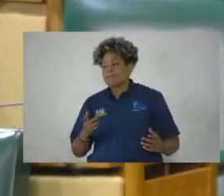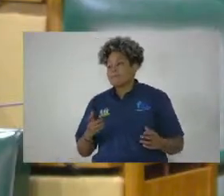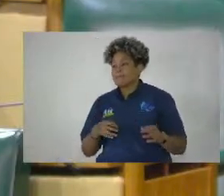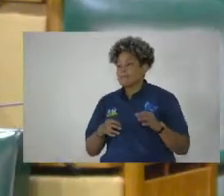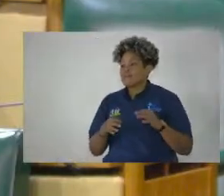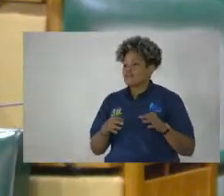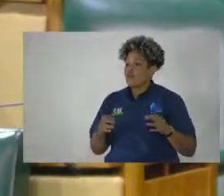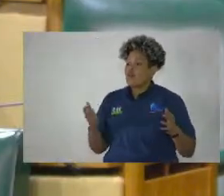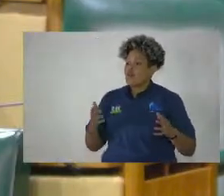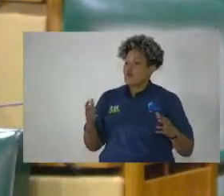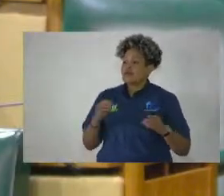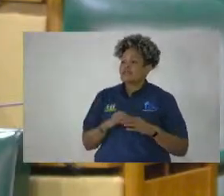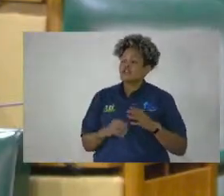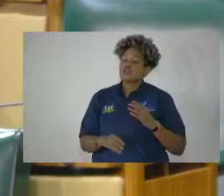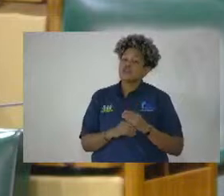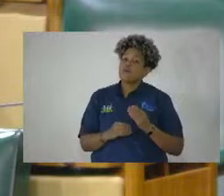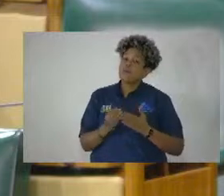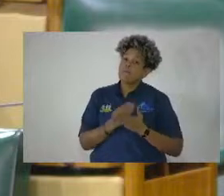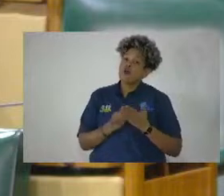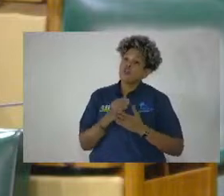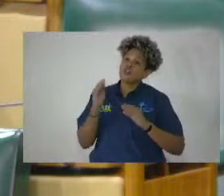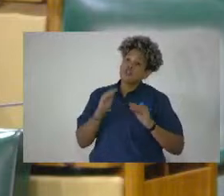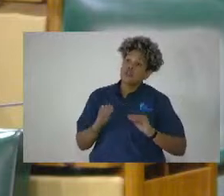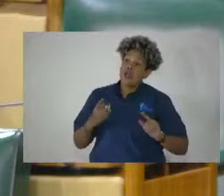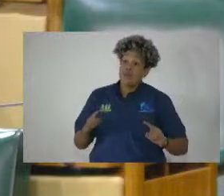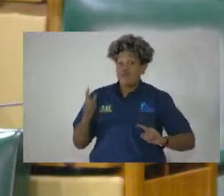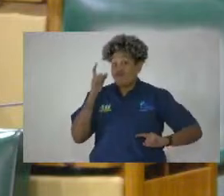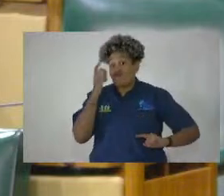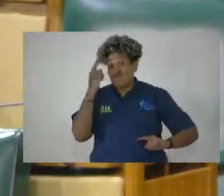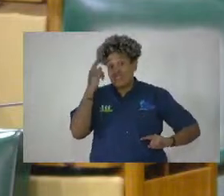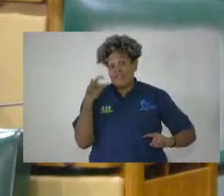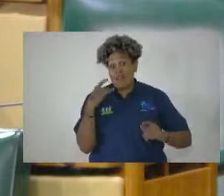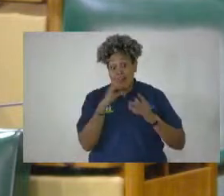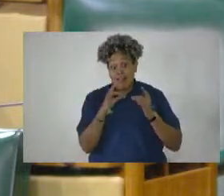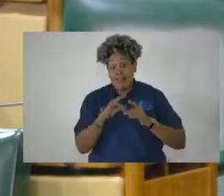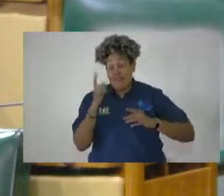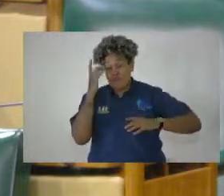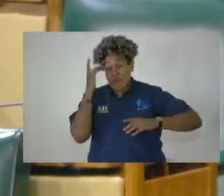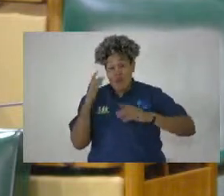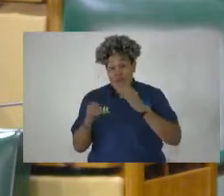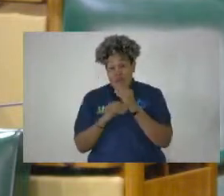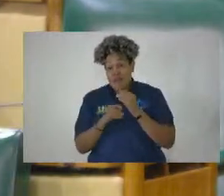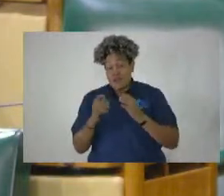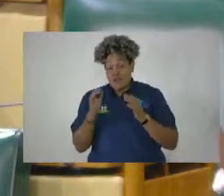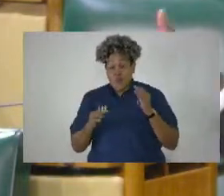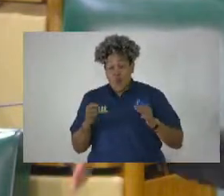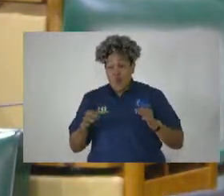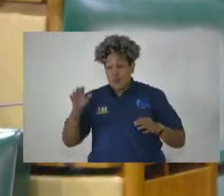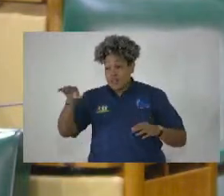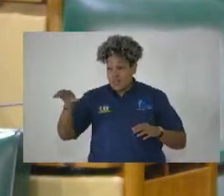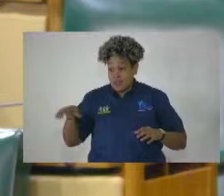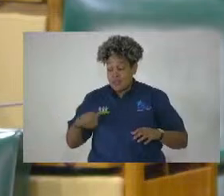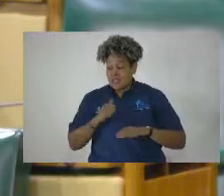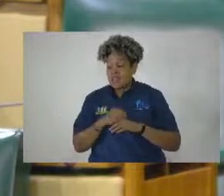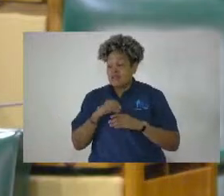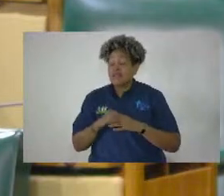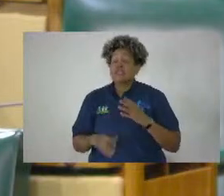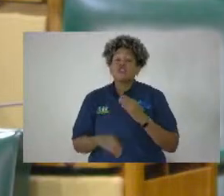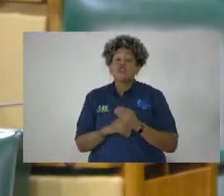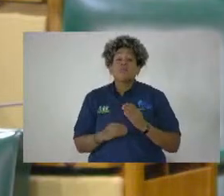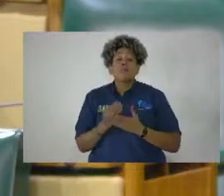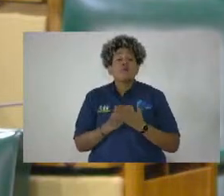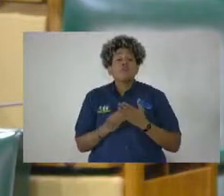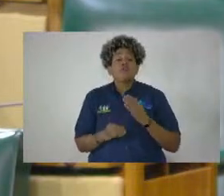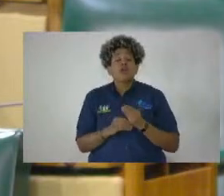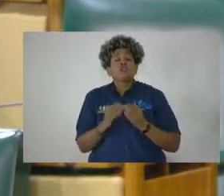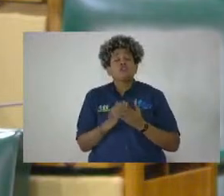describing what is in the supplementary budget. And the reason for mentioning the courthouse is actually in the supplementary budget are